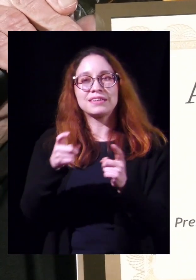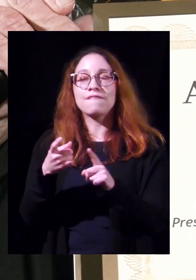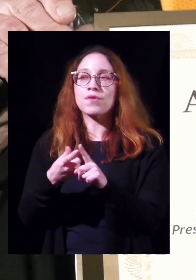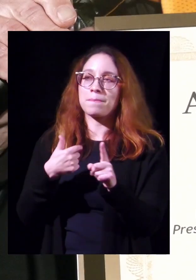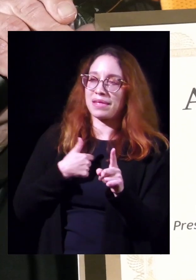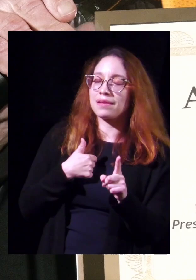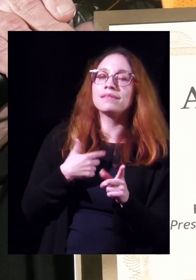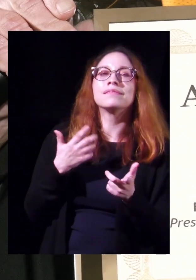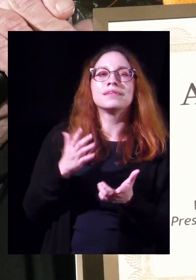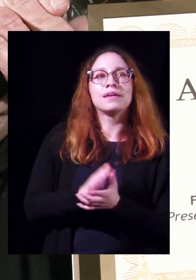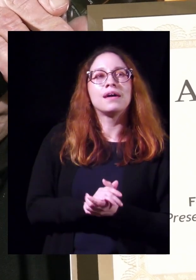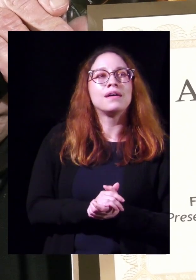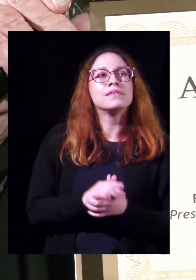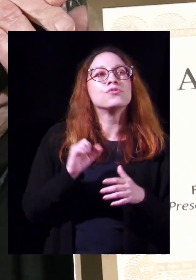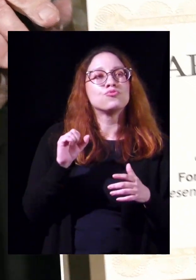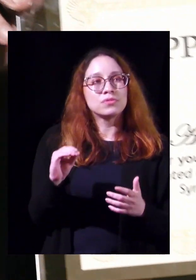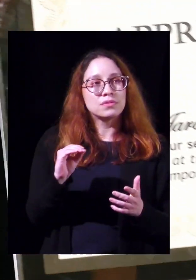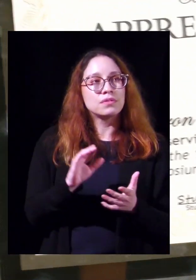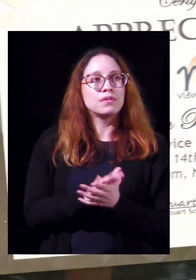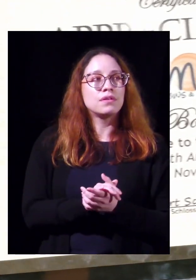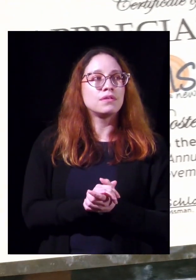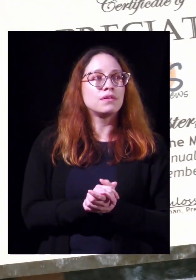me today. And so,